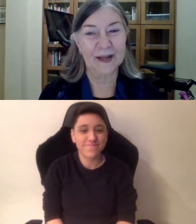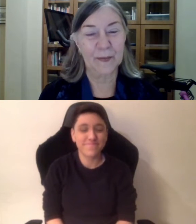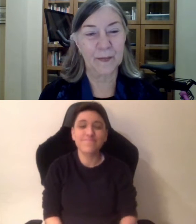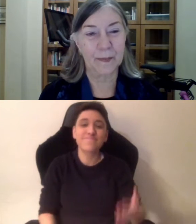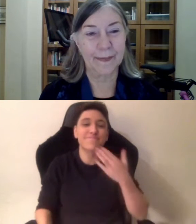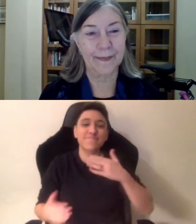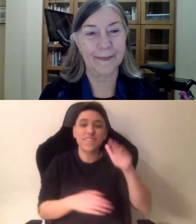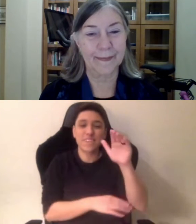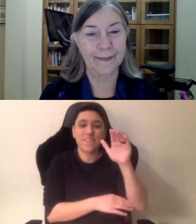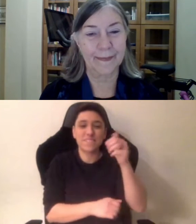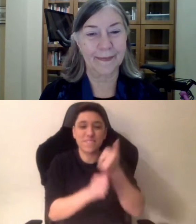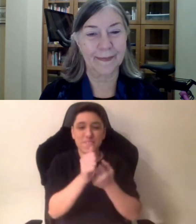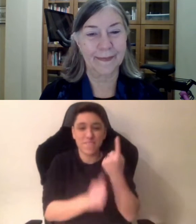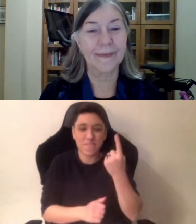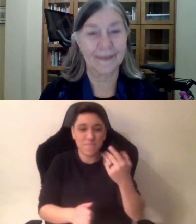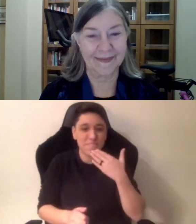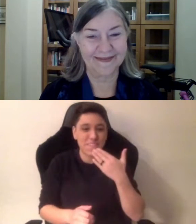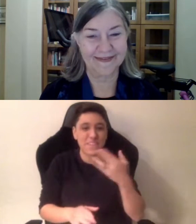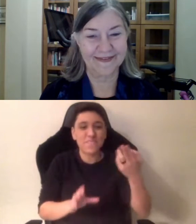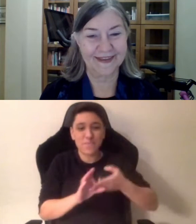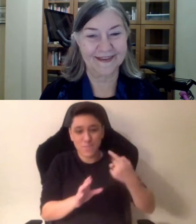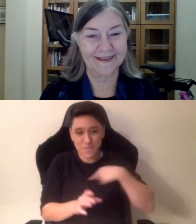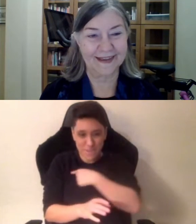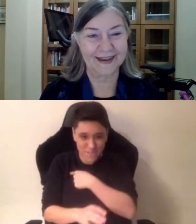Good afternoon, everyone. Thanks for joining us.